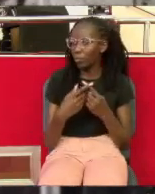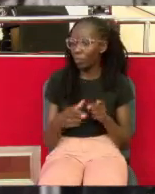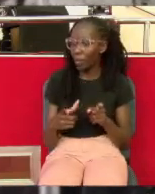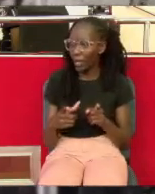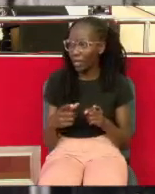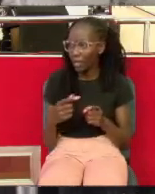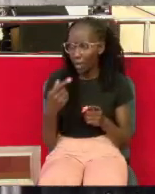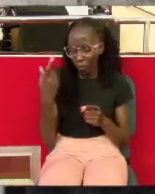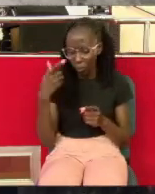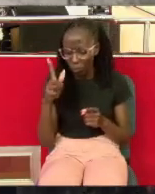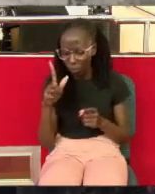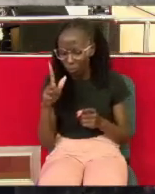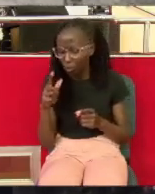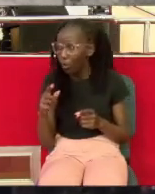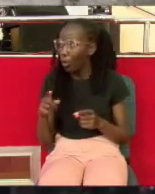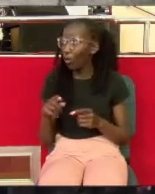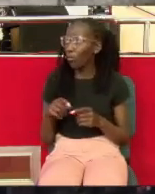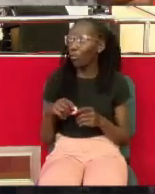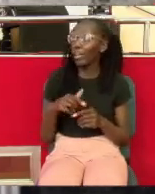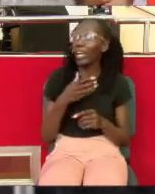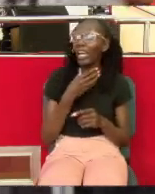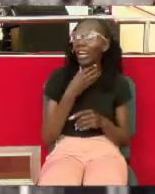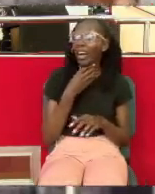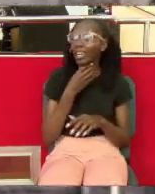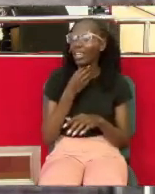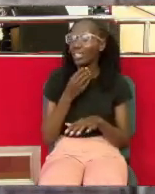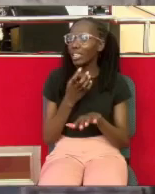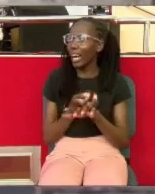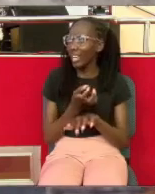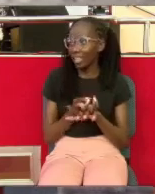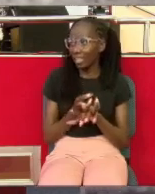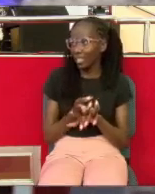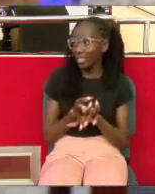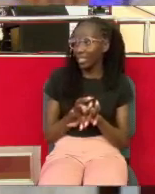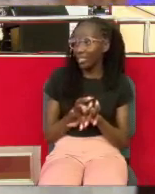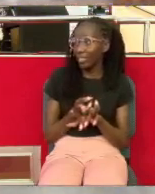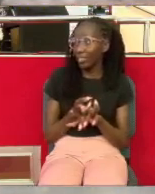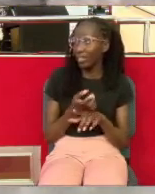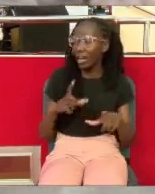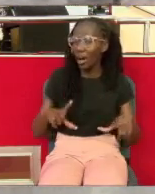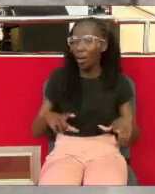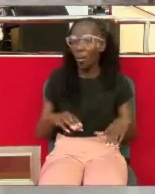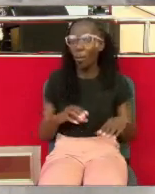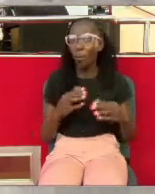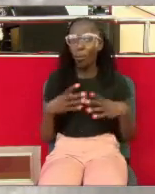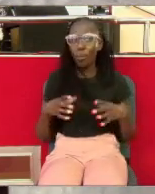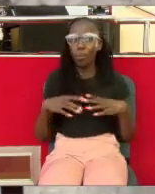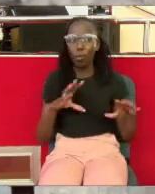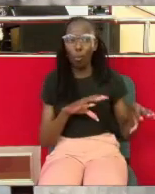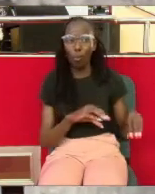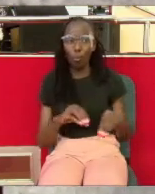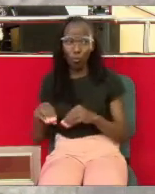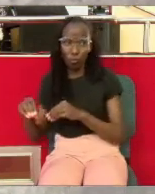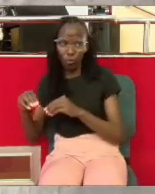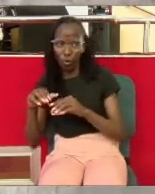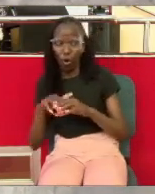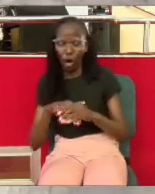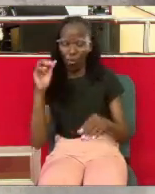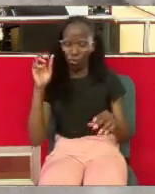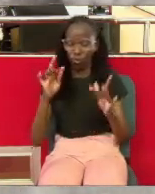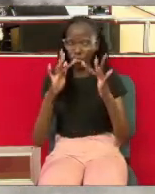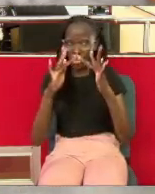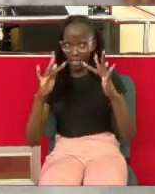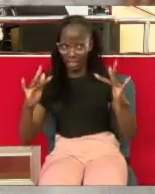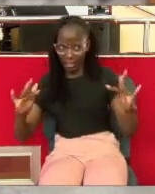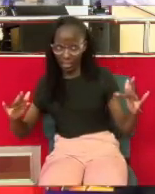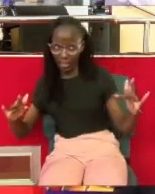ya shingo kuwa imekataa yani ni ngumu. They came out of their tent and stood at the entrance. Walikuwa wanatoka kwenye hema zao wanasimama